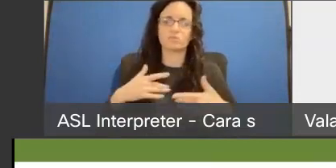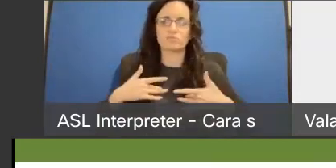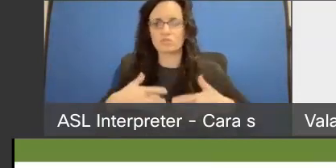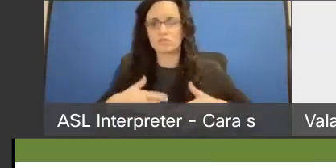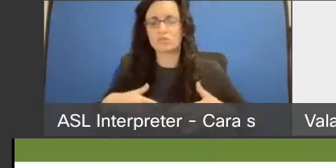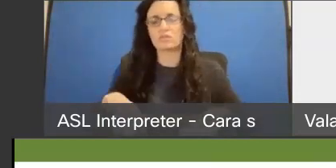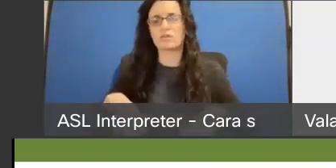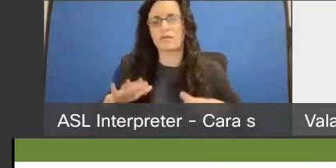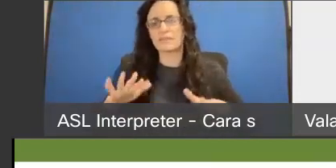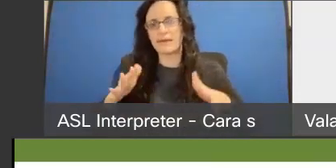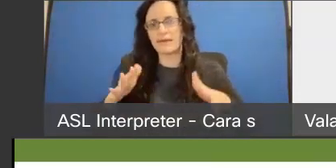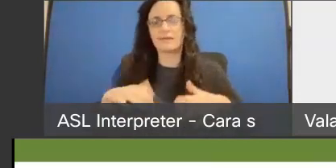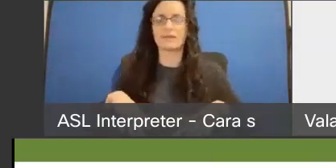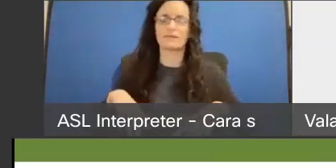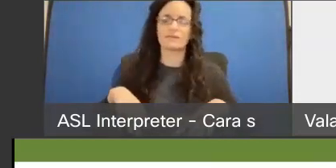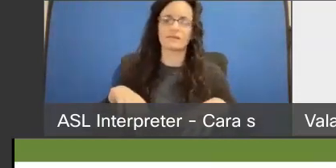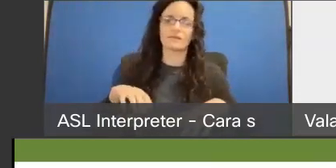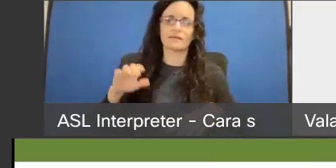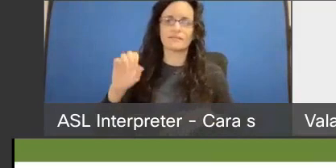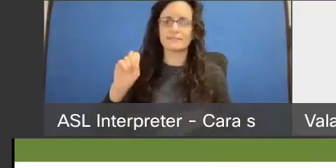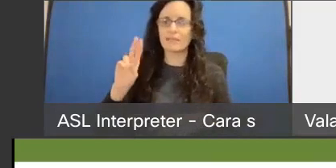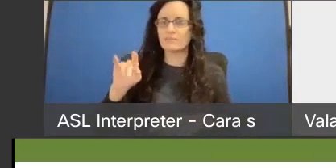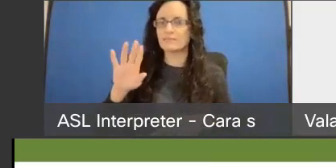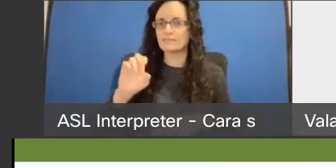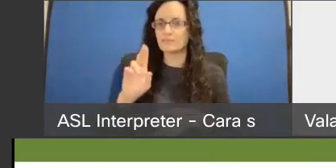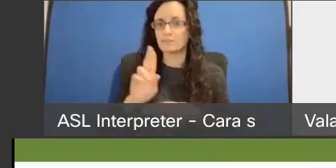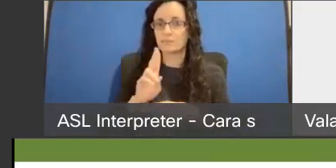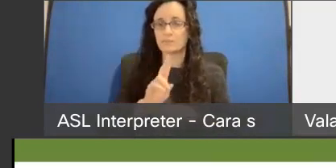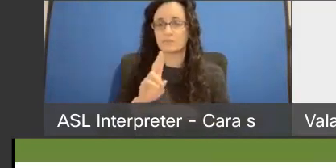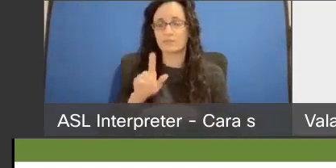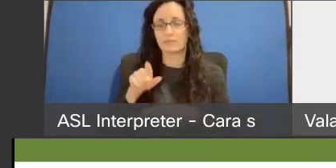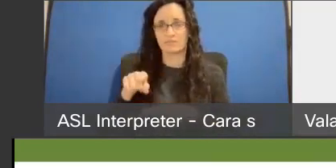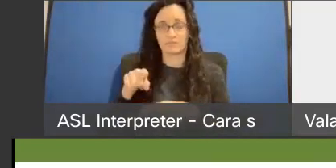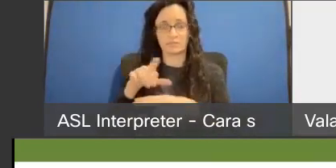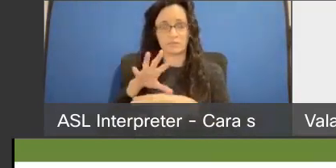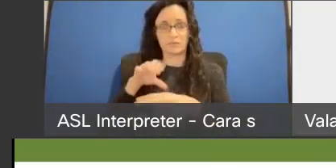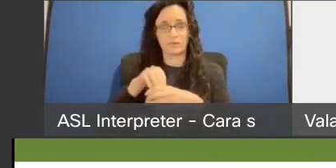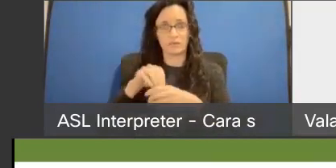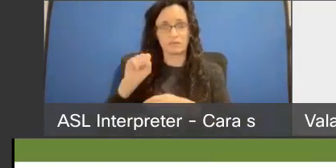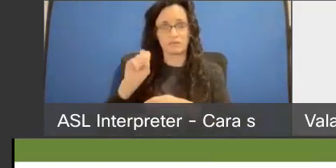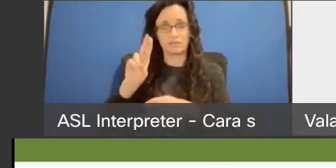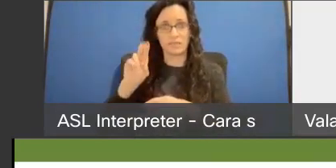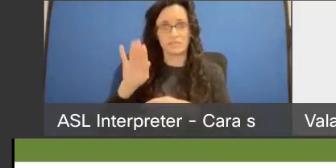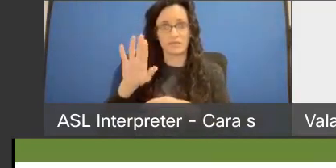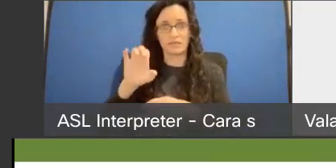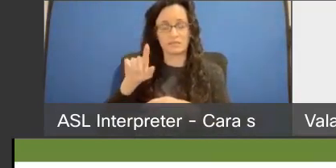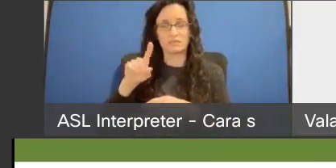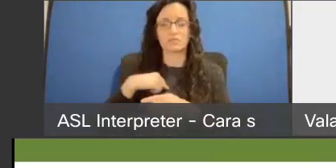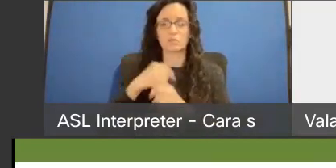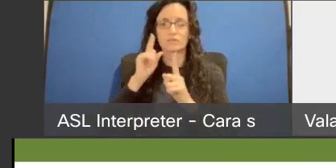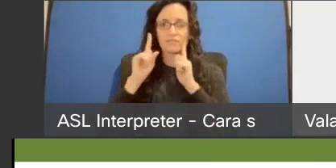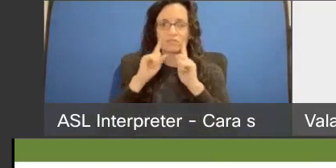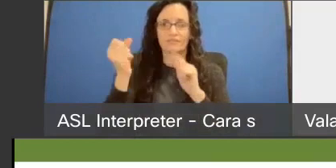substance use for sure. And interestingly, among the substances, gambling is recently, we're hearing, is one of the has some of the highest